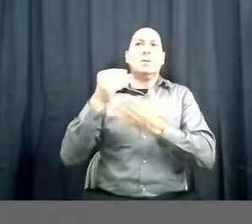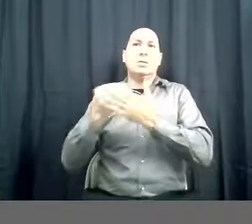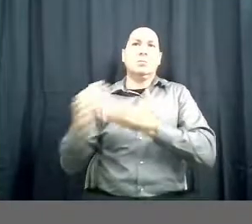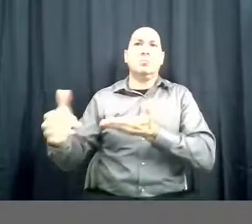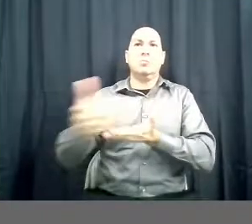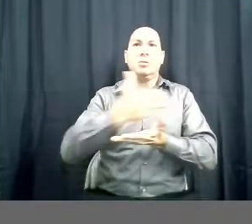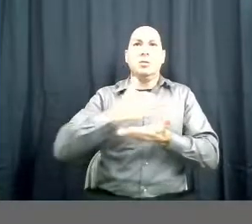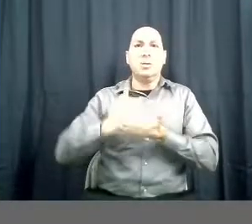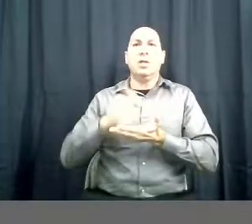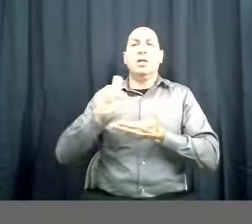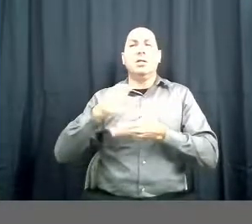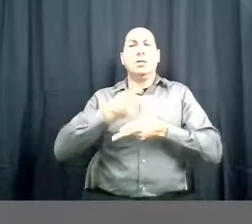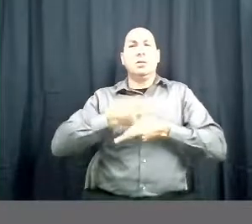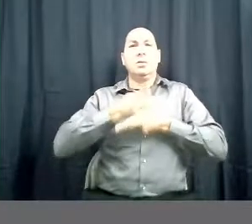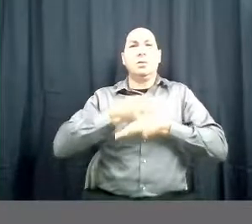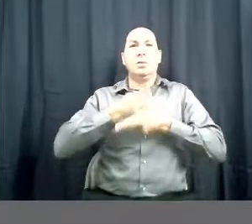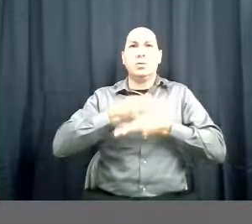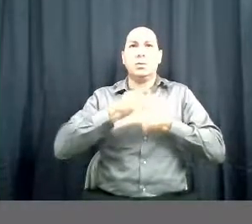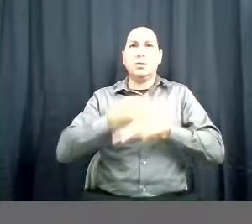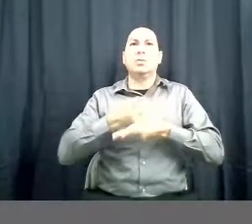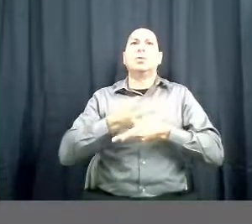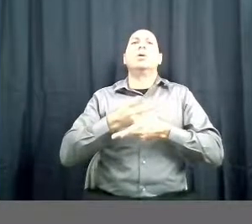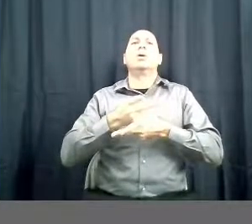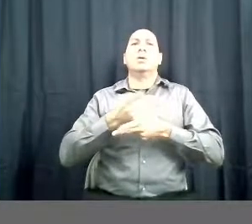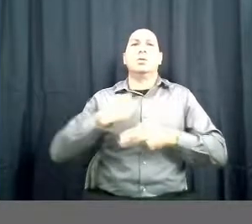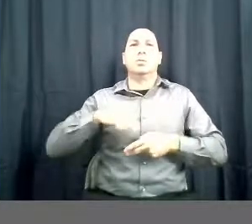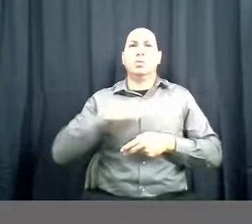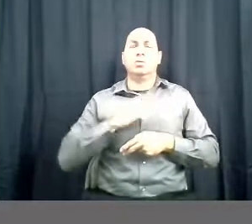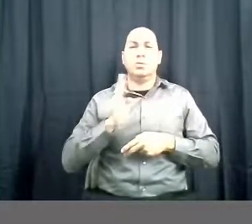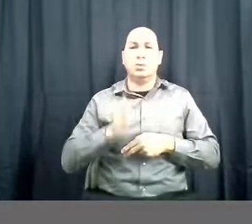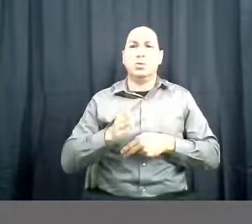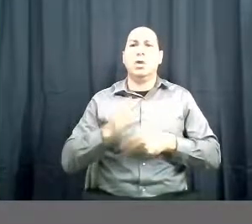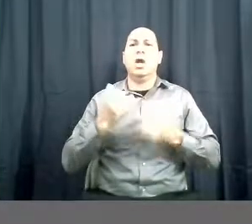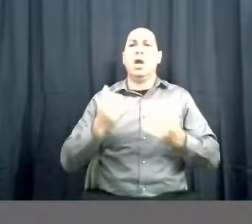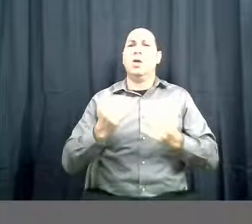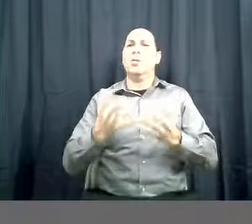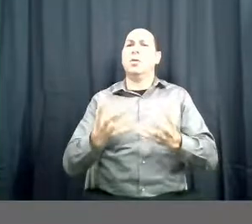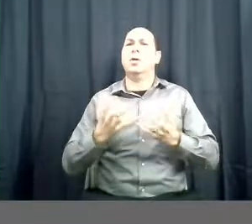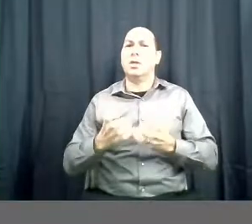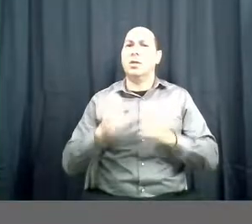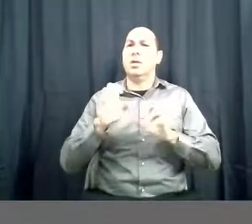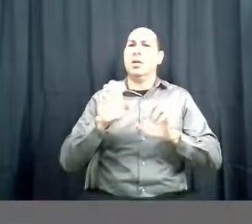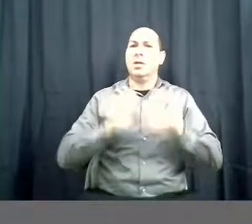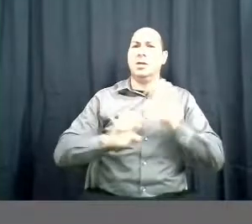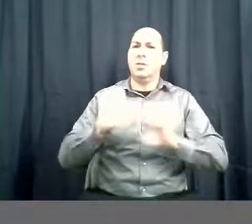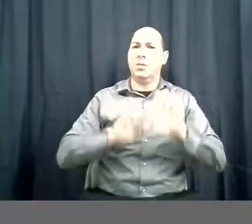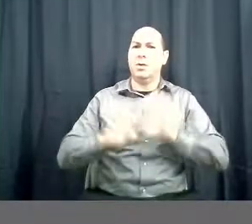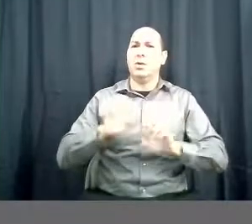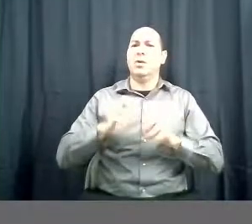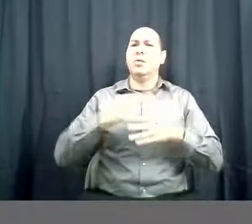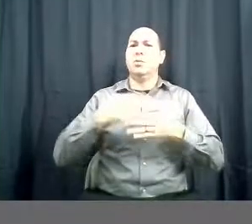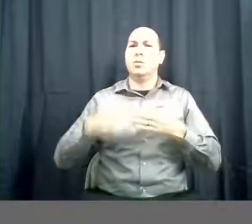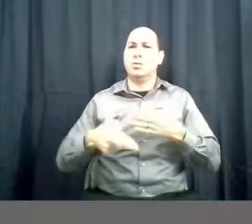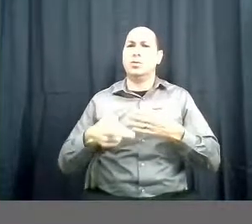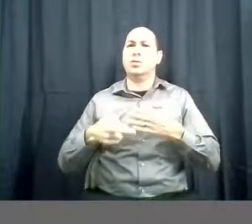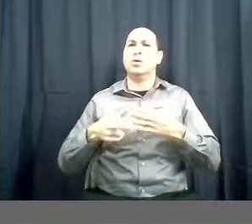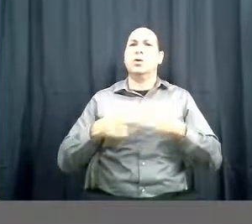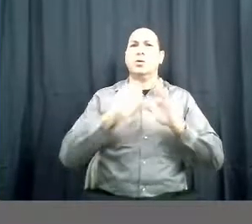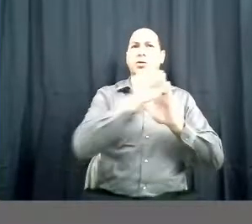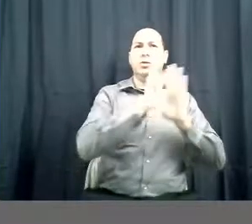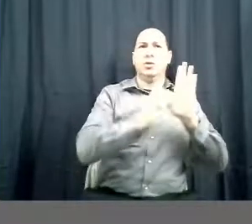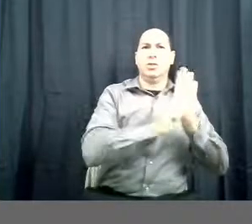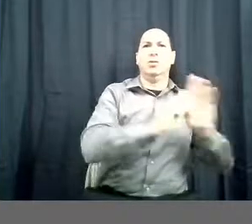we have been doing so at the Oversight Board. We wanted to evaluate, by looking at the results of the different states, how